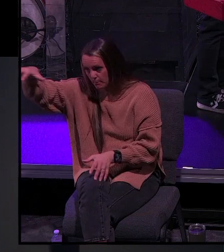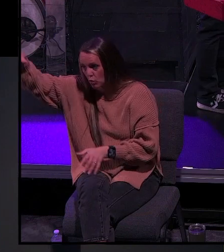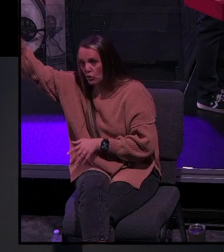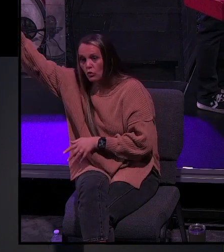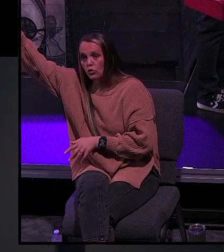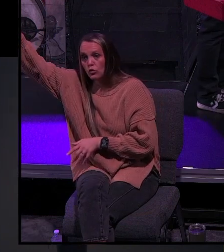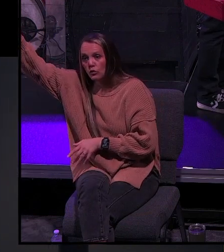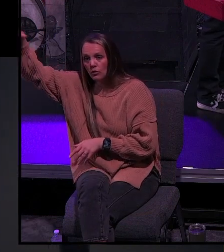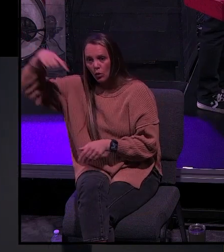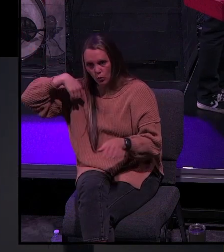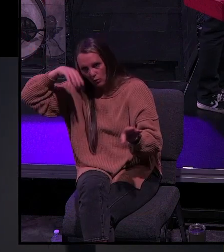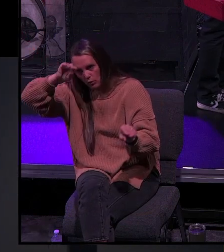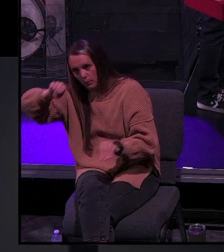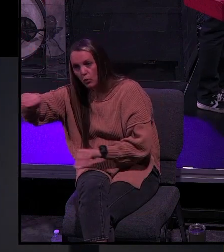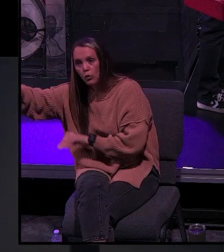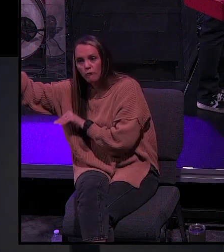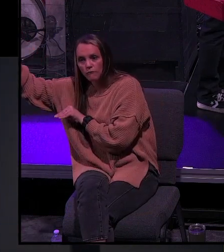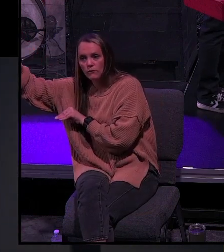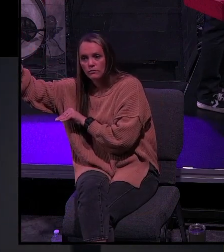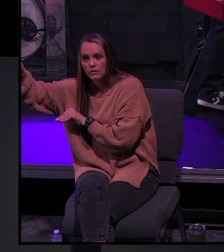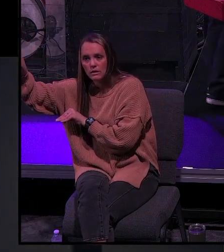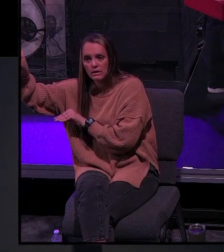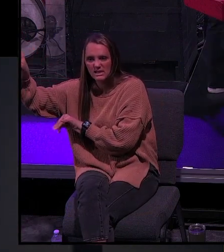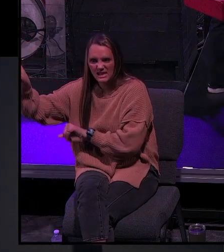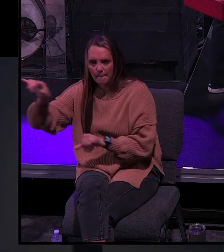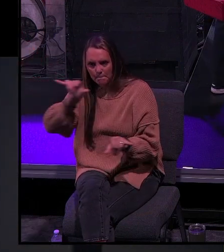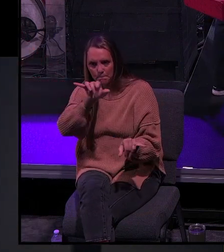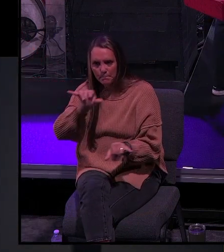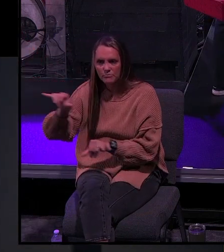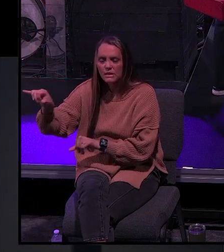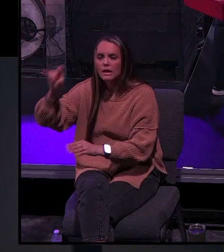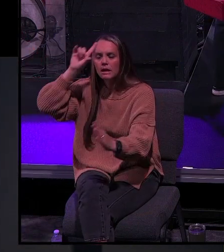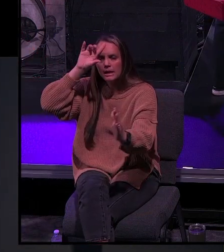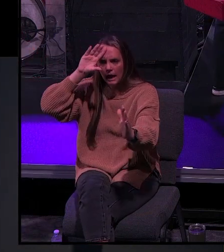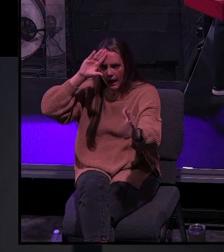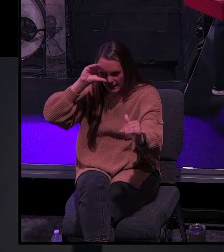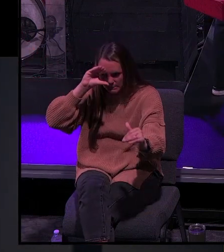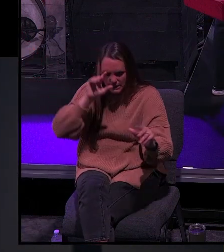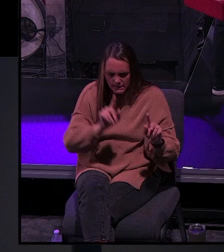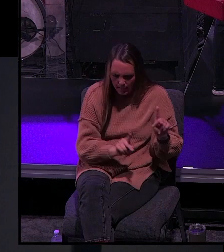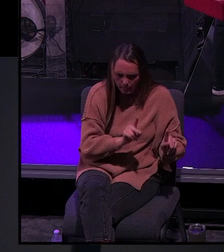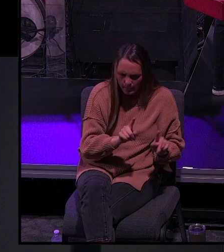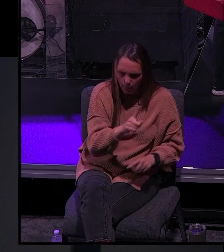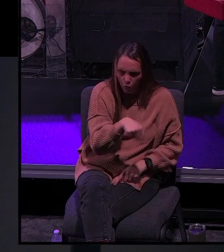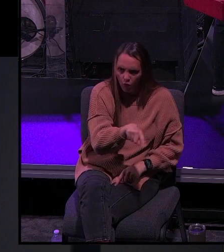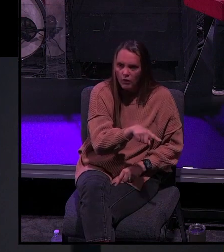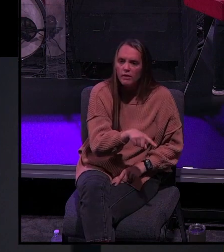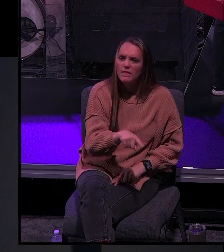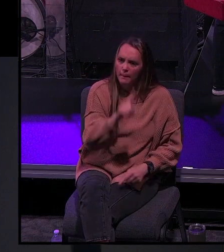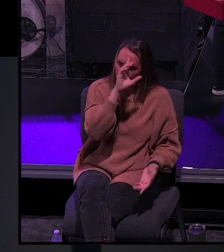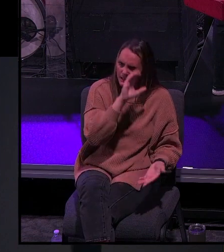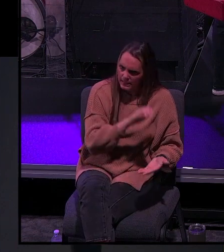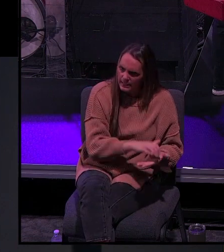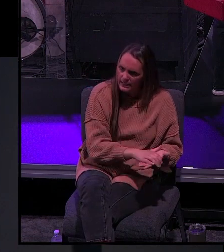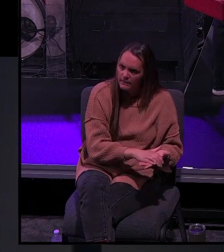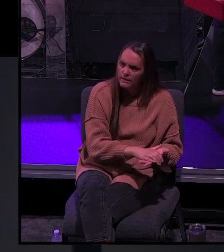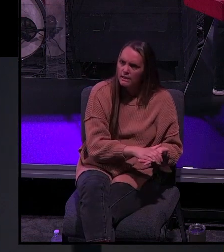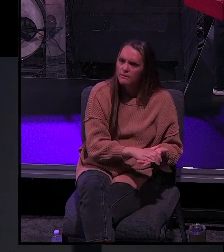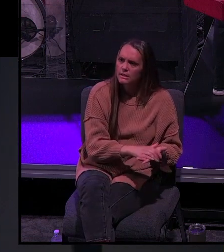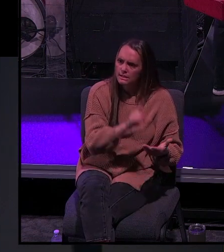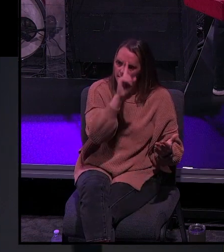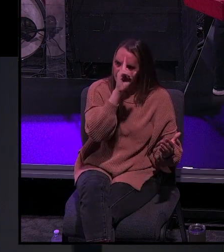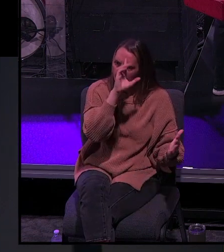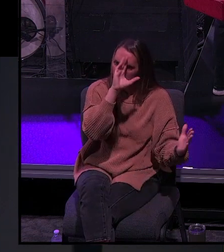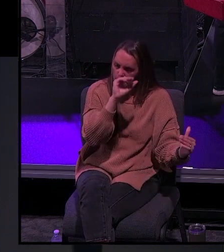goes, we go. That was their mantra. Their expectations were, as a people, they believed, they fully expected that God was